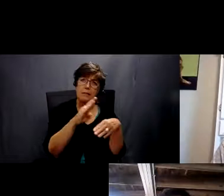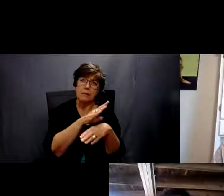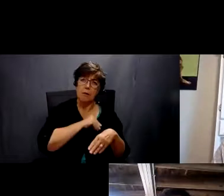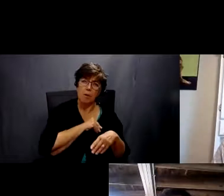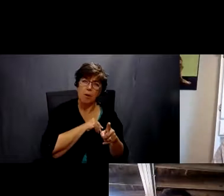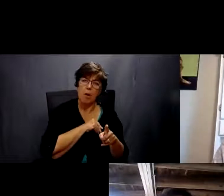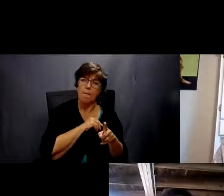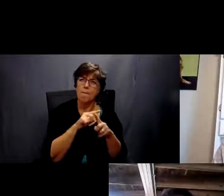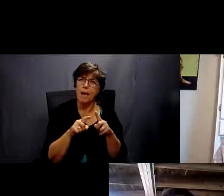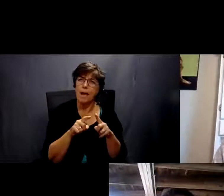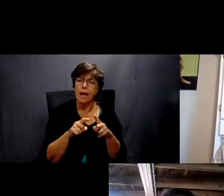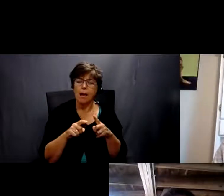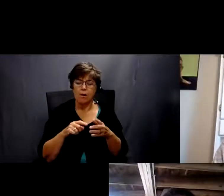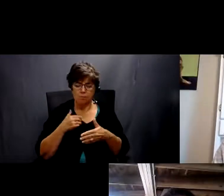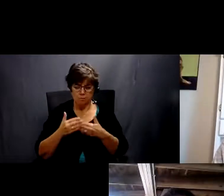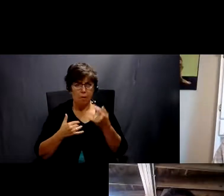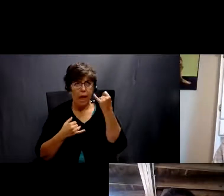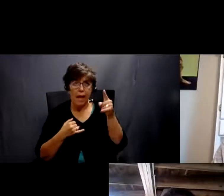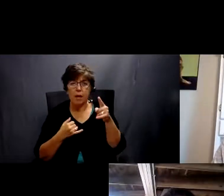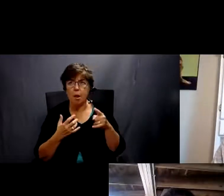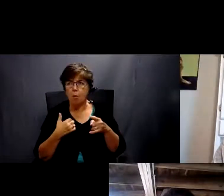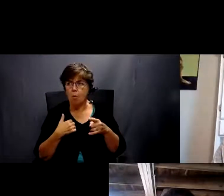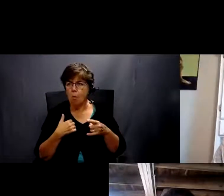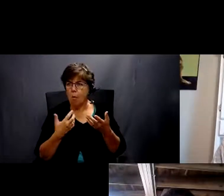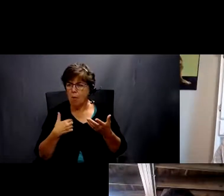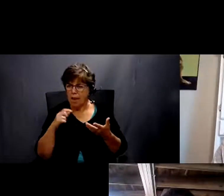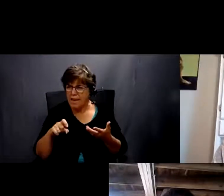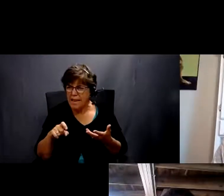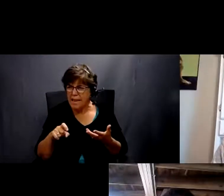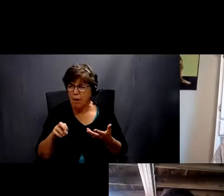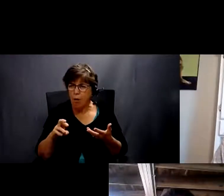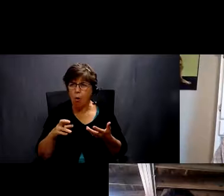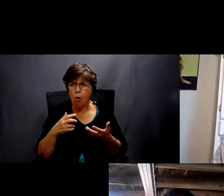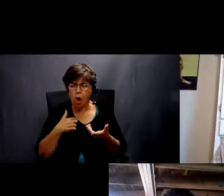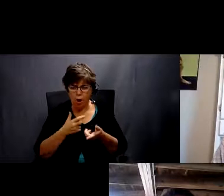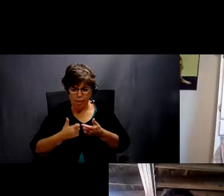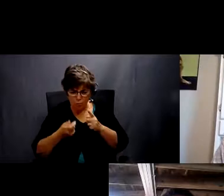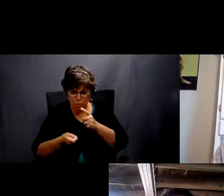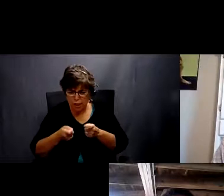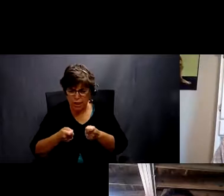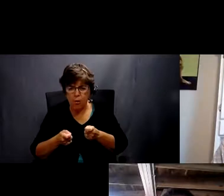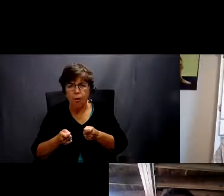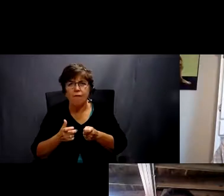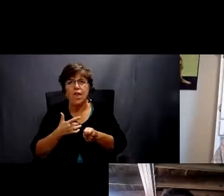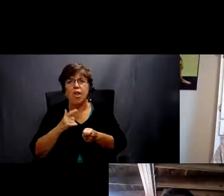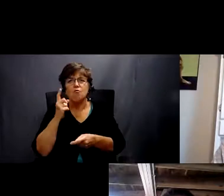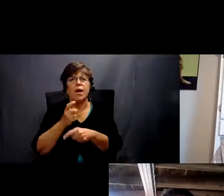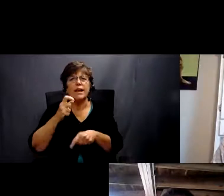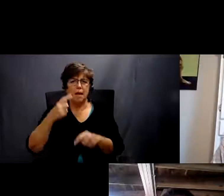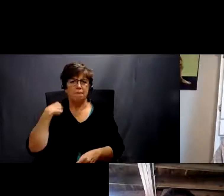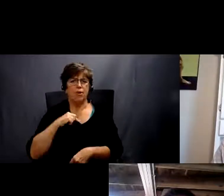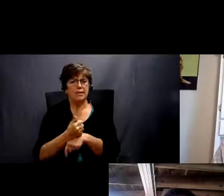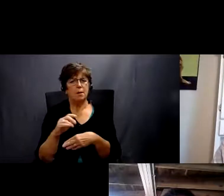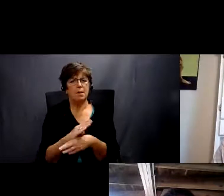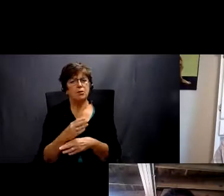it will just happen, in that maybe we'll meet something or we'll find a place that we want to be, and then that will be where we go from there.